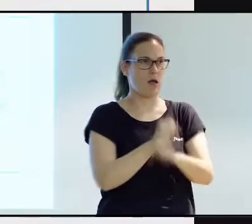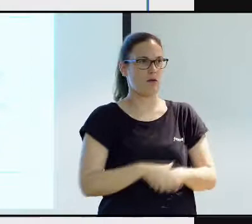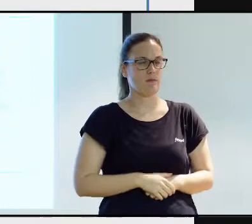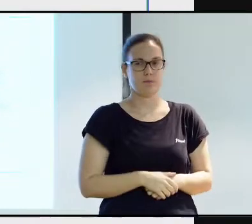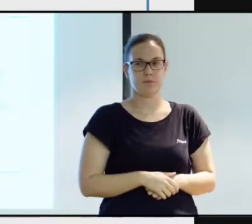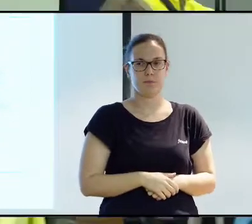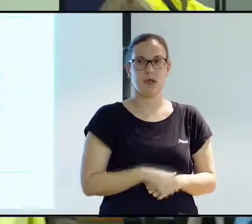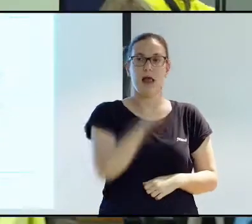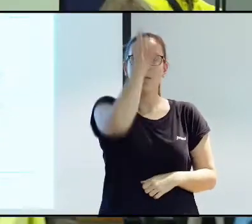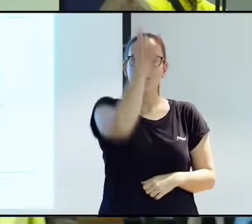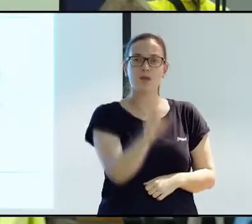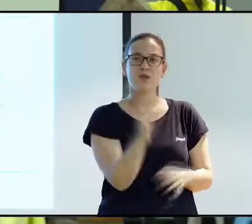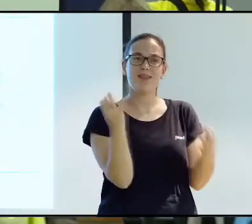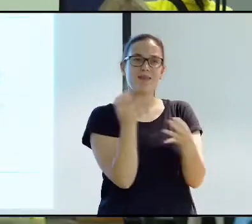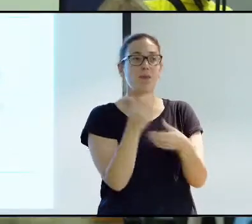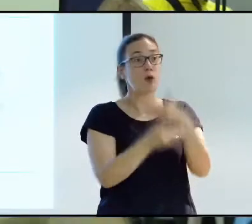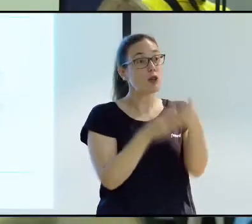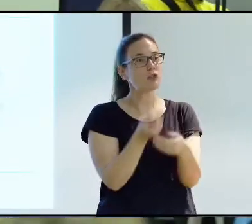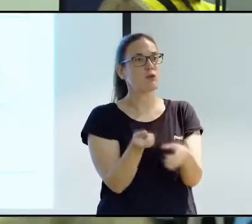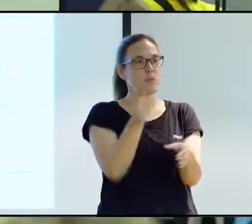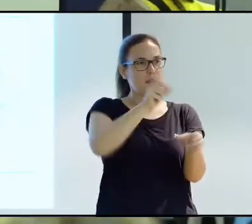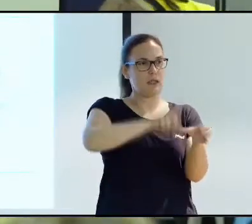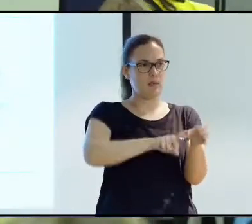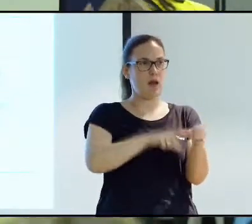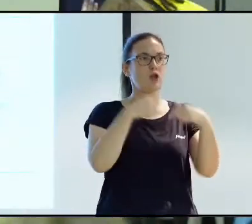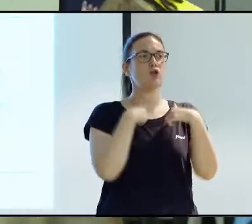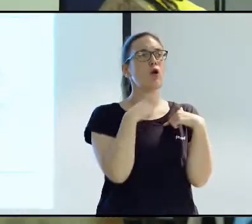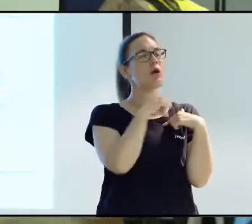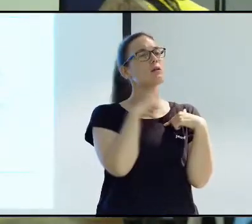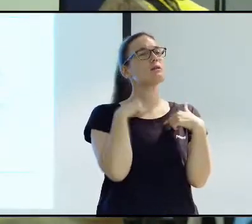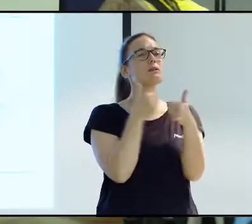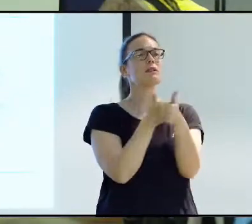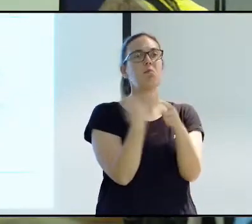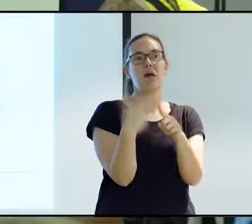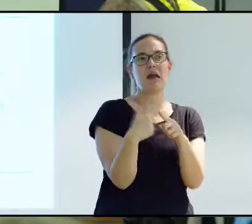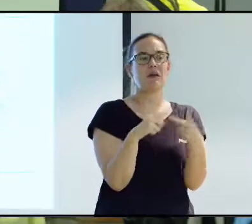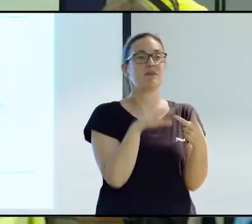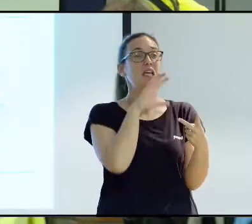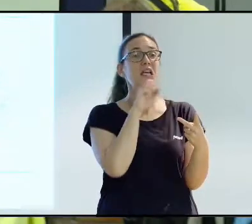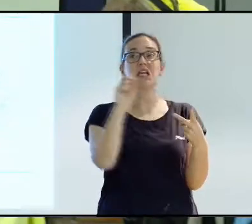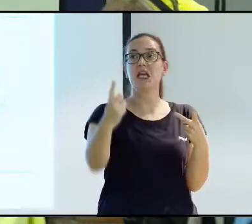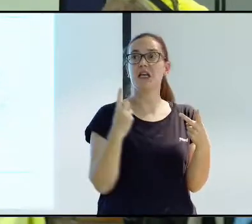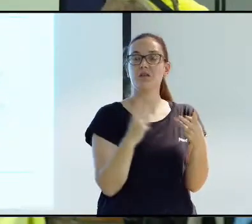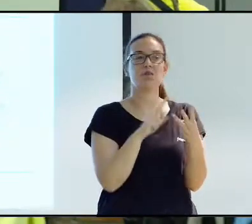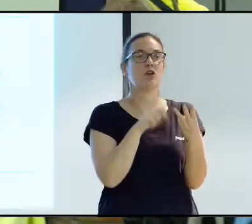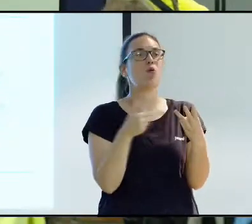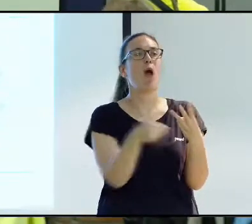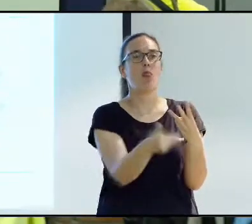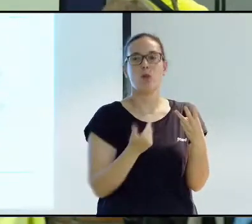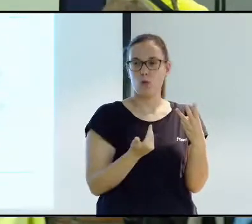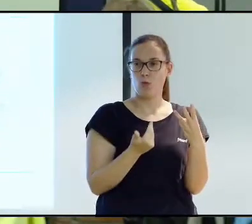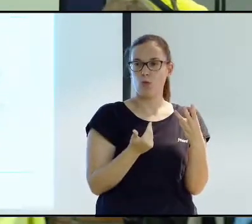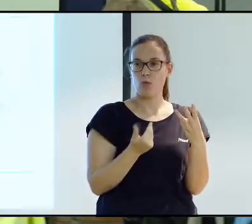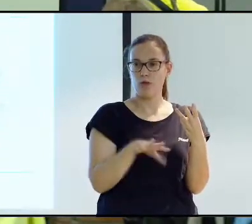these documents yet, then we have to start doing that. The person who's going to be reserving services has to participate in the process of